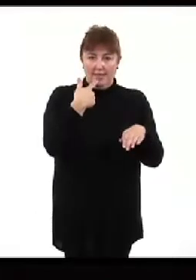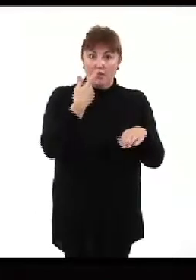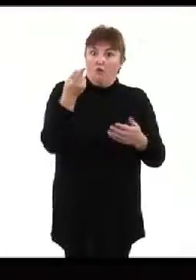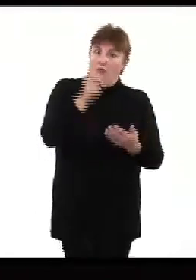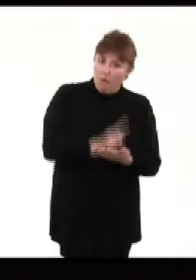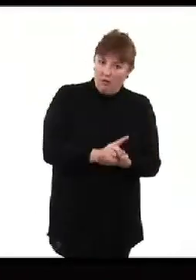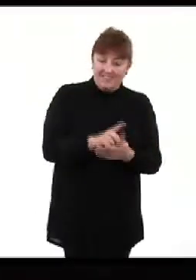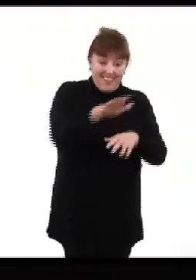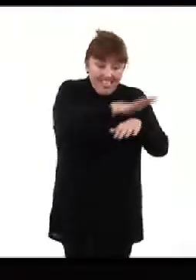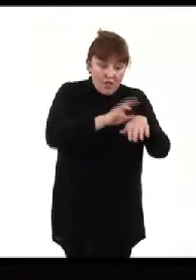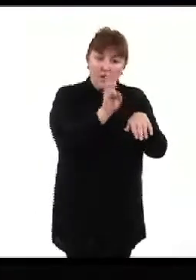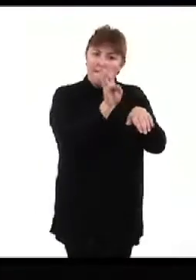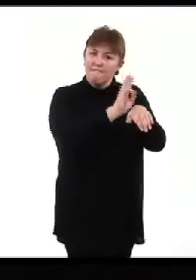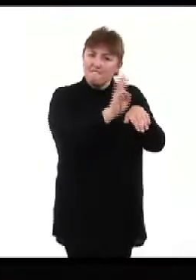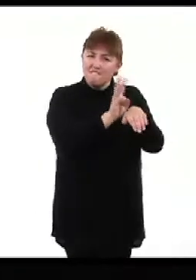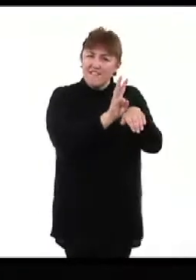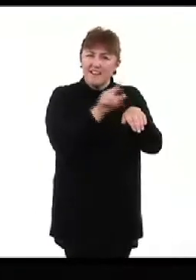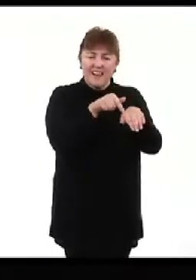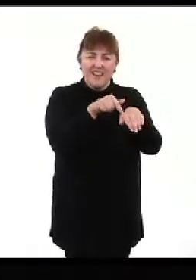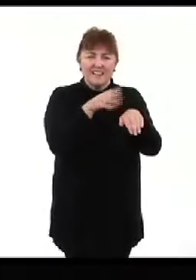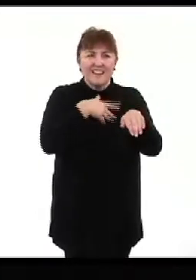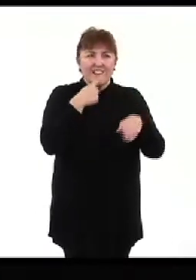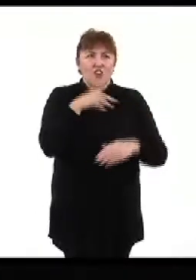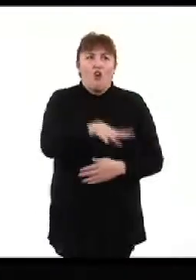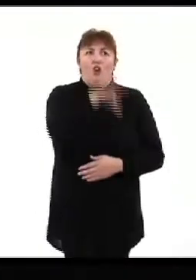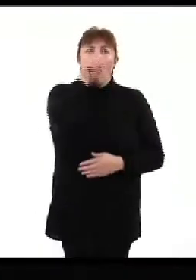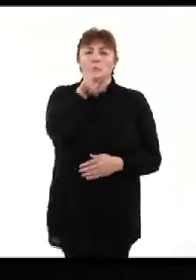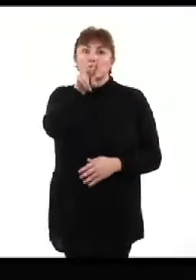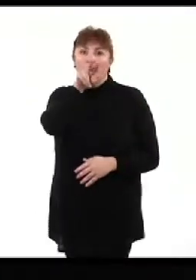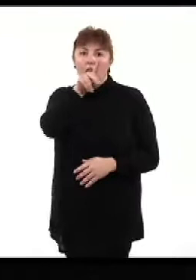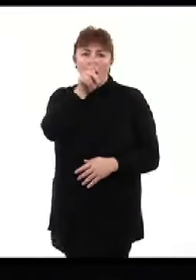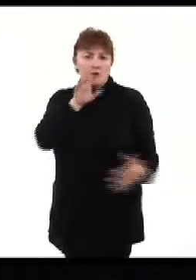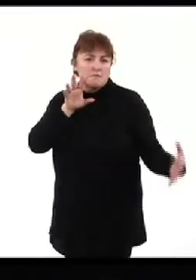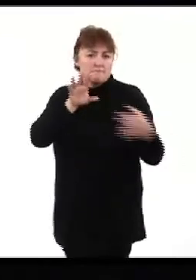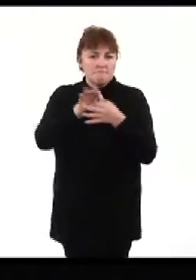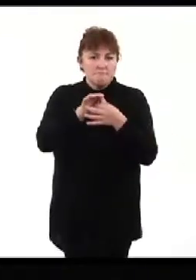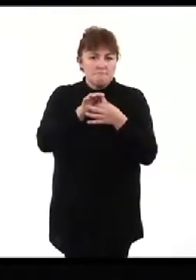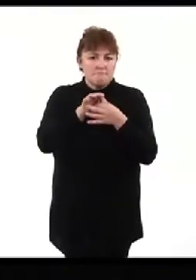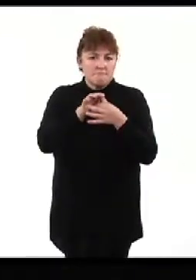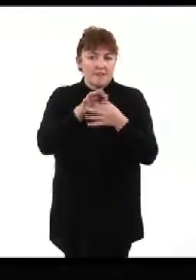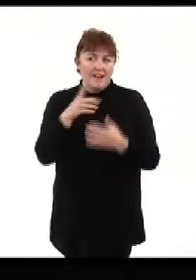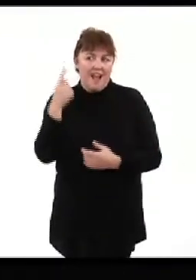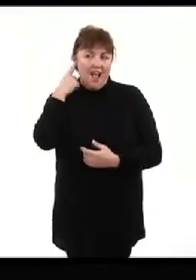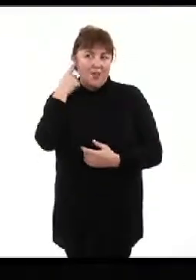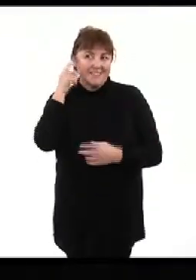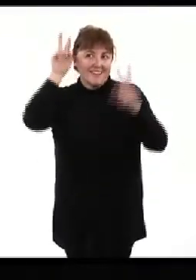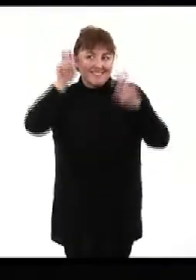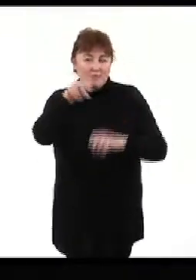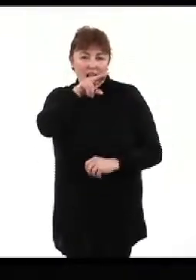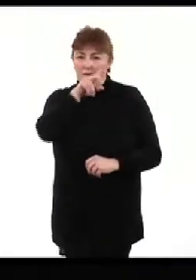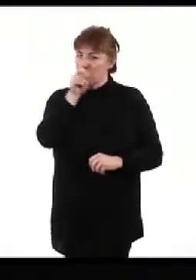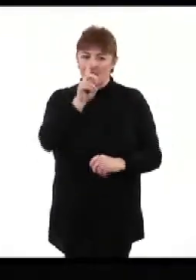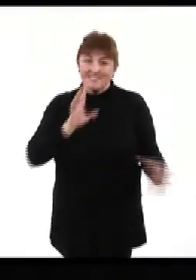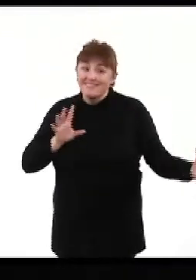what that suggests, again, is that Wernicke's area is not a speech comprehension area, and it's not tied to auditory